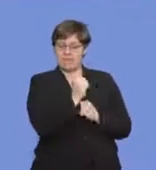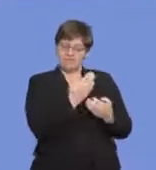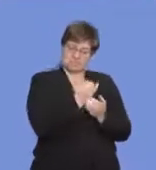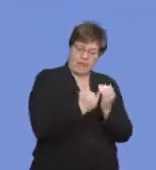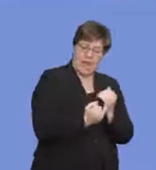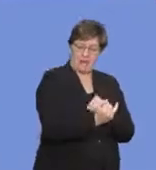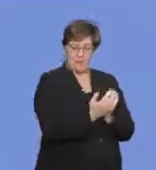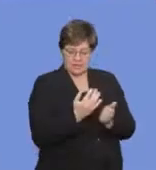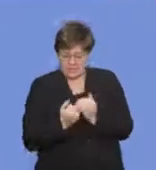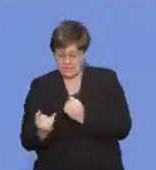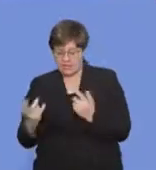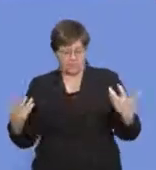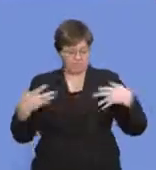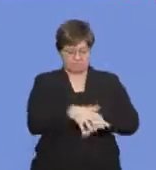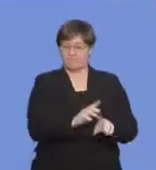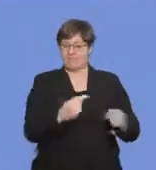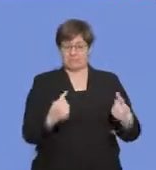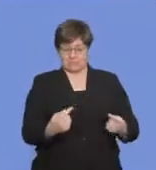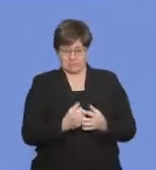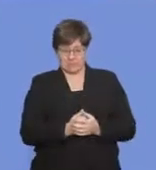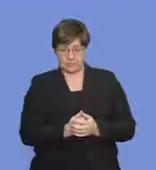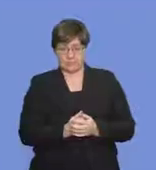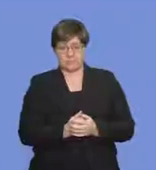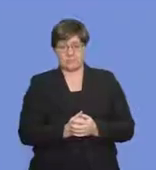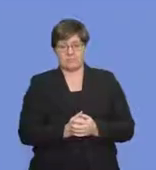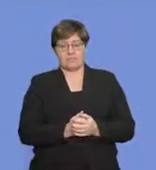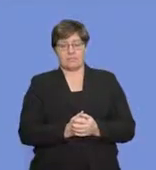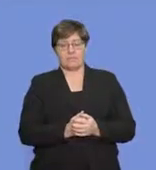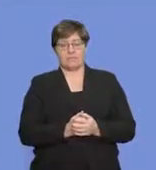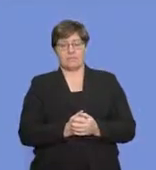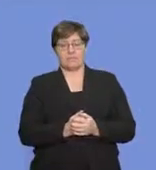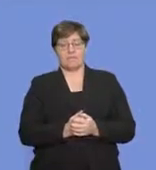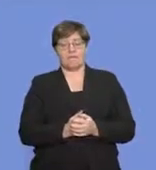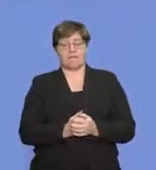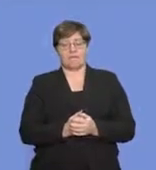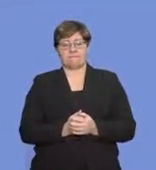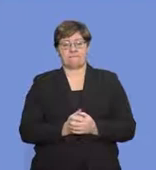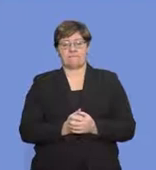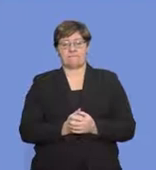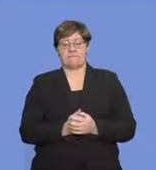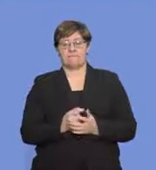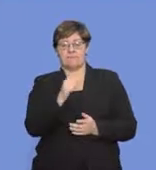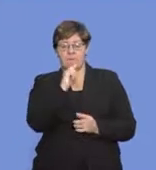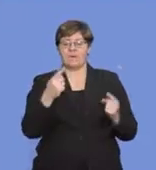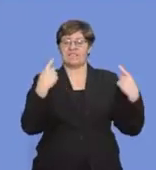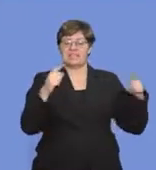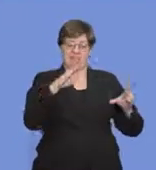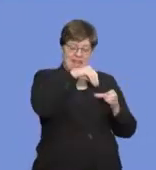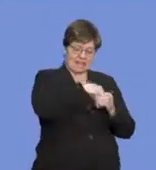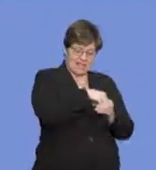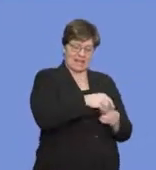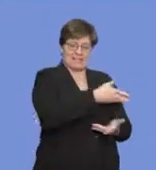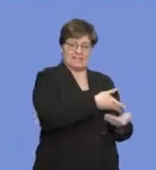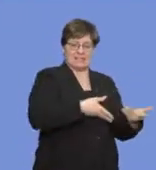them separate so that they don't crossbreed. All right, so that's so that species breed successfully